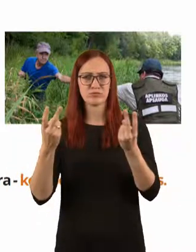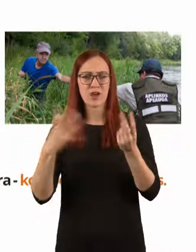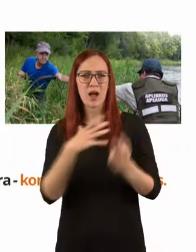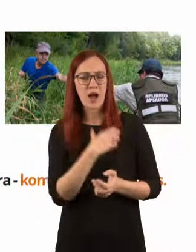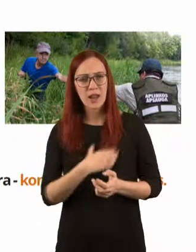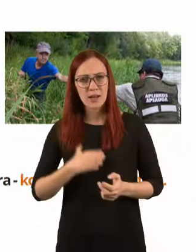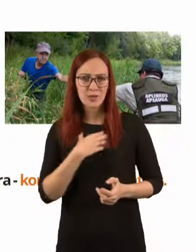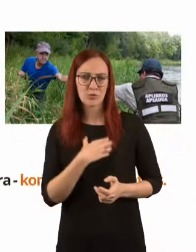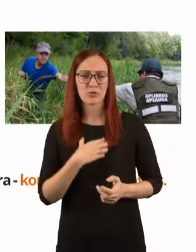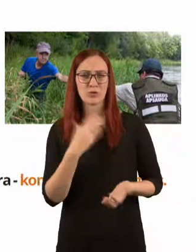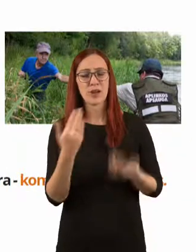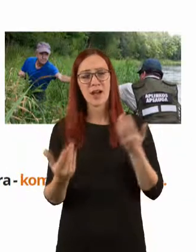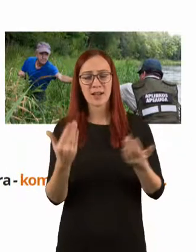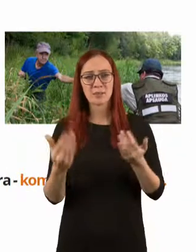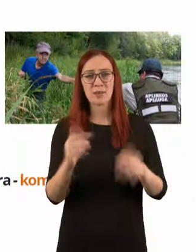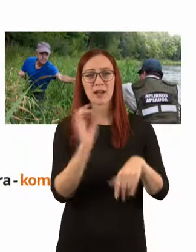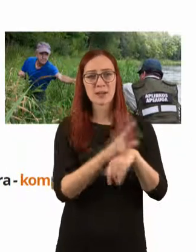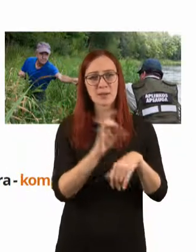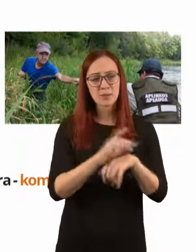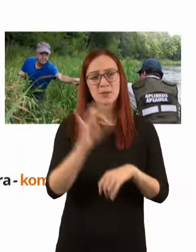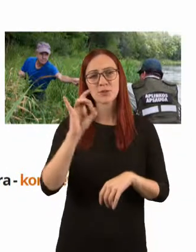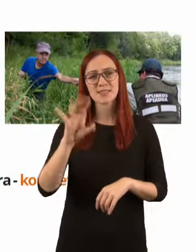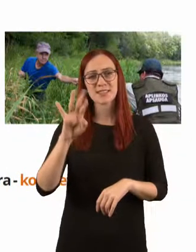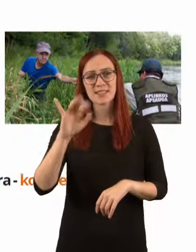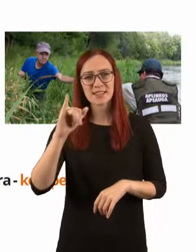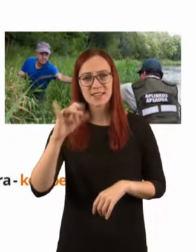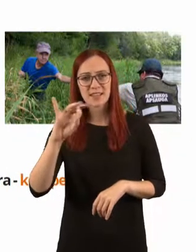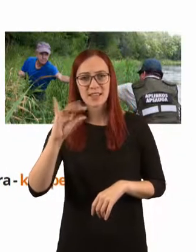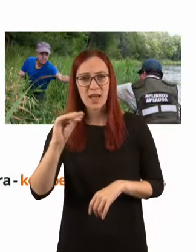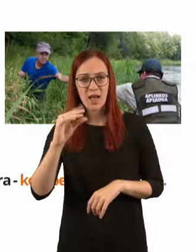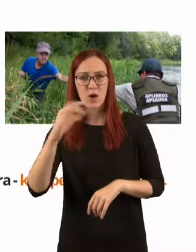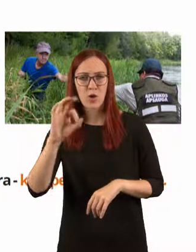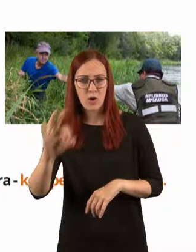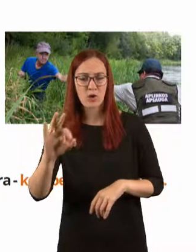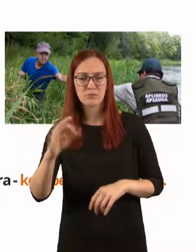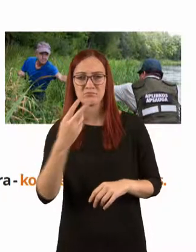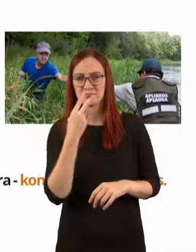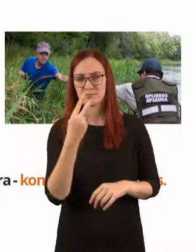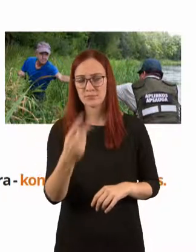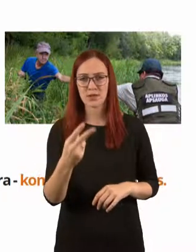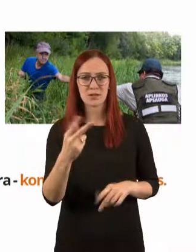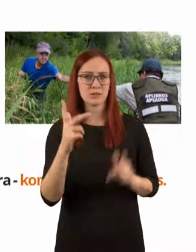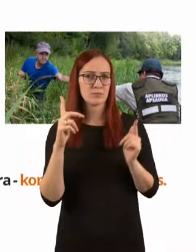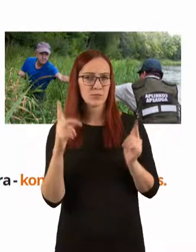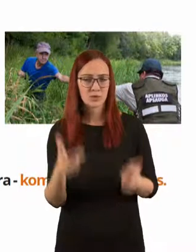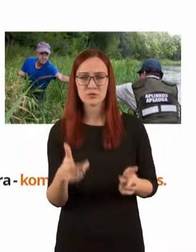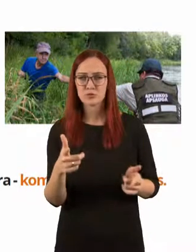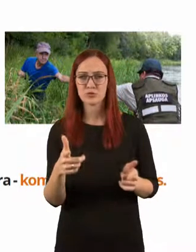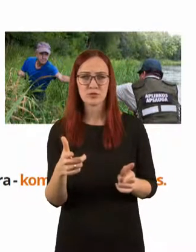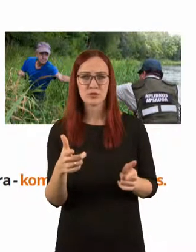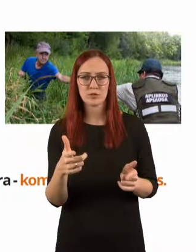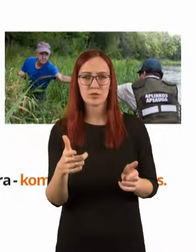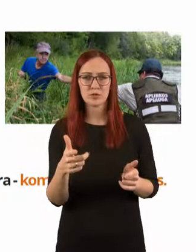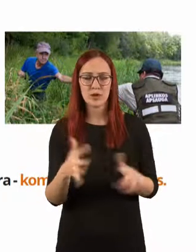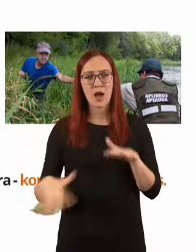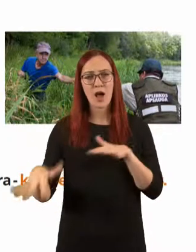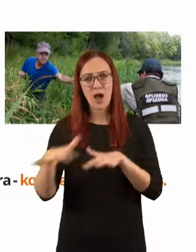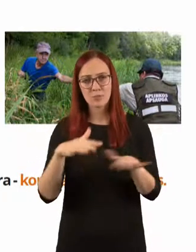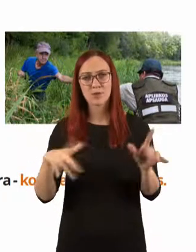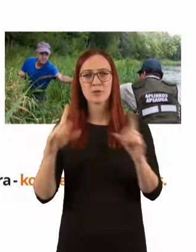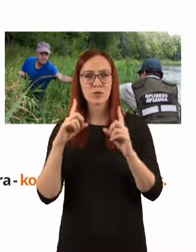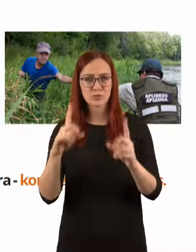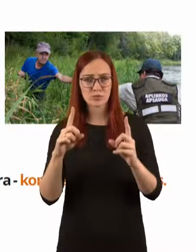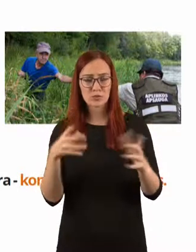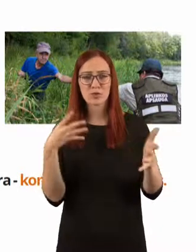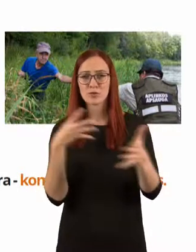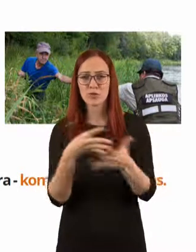have experienced a certain crisis, like the fire in the tire factory in Alytus and